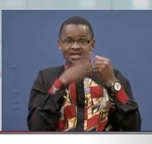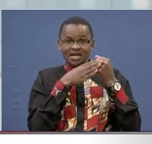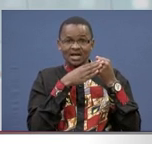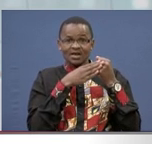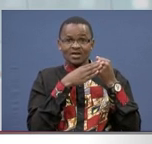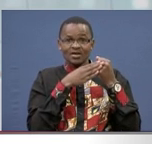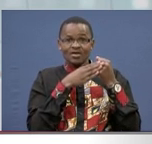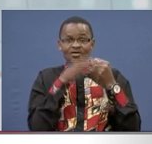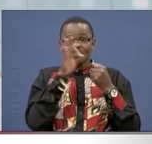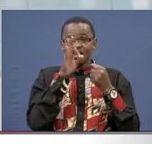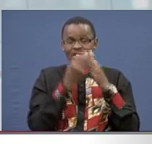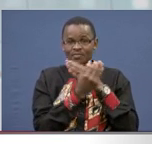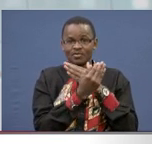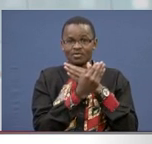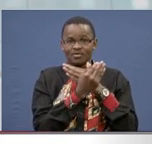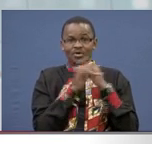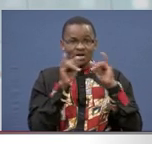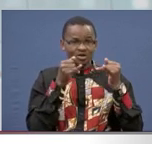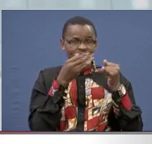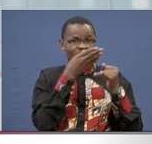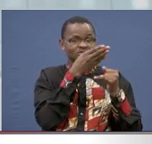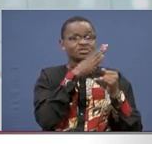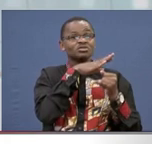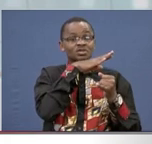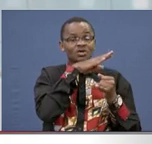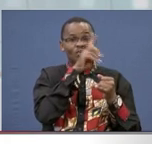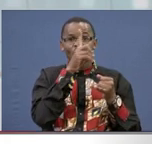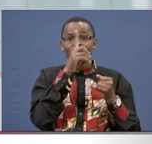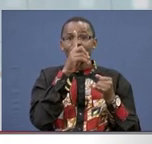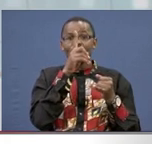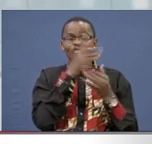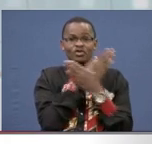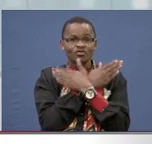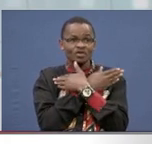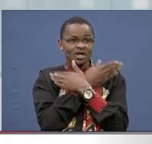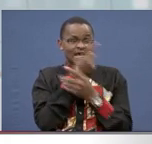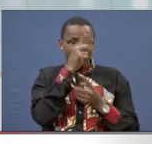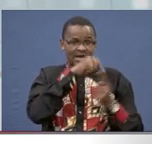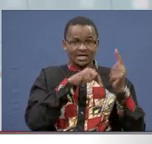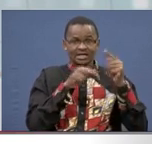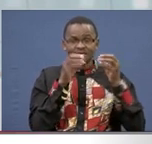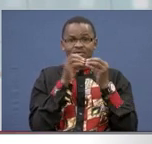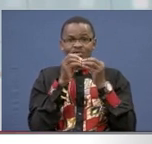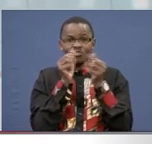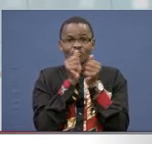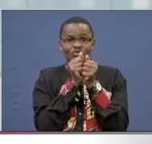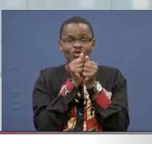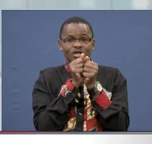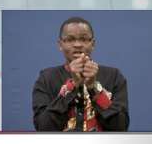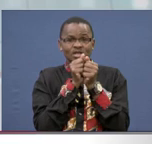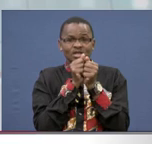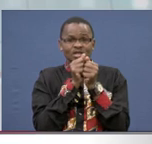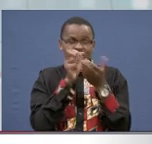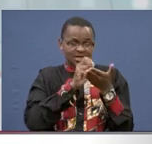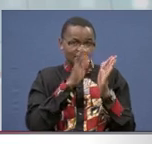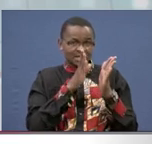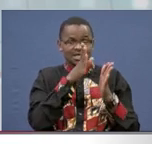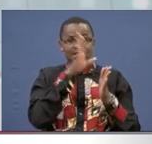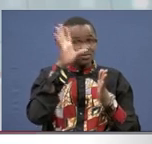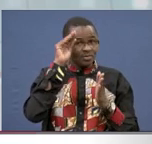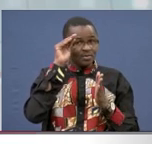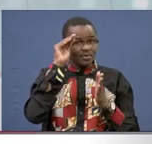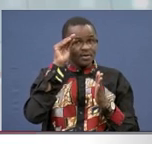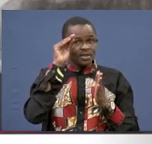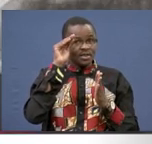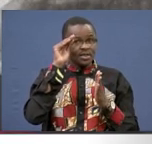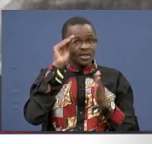morning. The news of his death was broken by one of his colleagues attending a meeting with editors in Mombasa County.